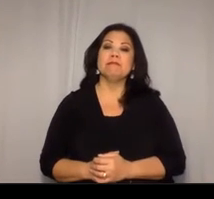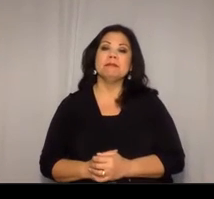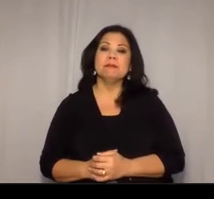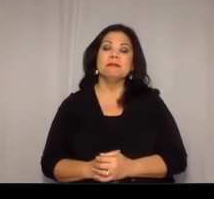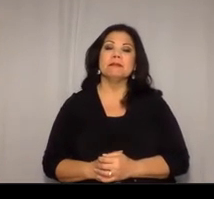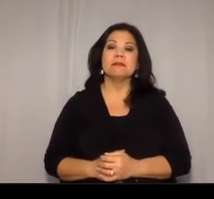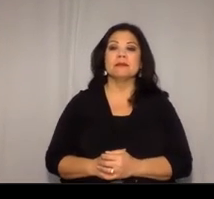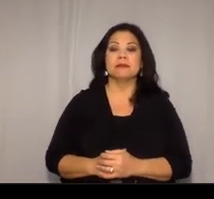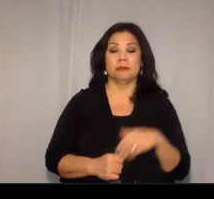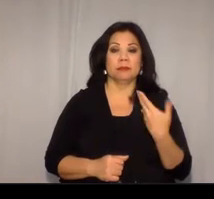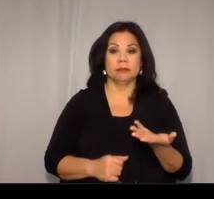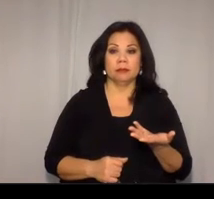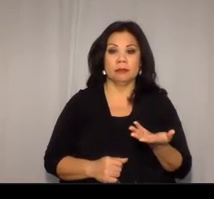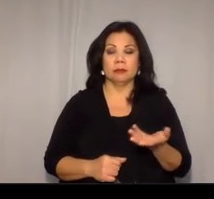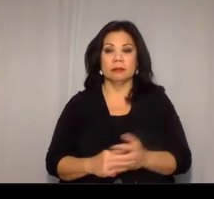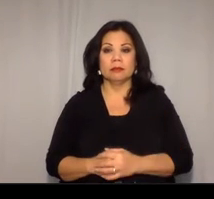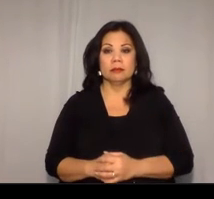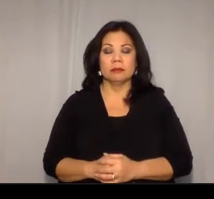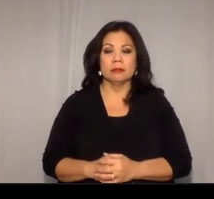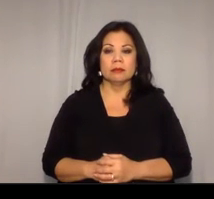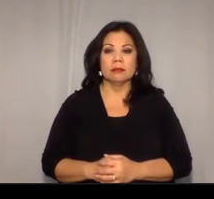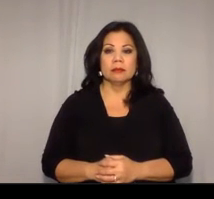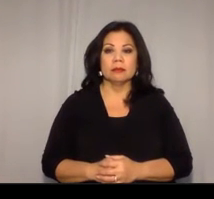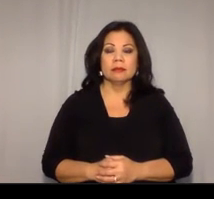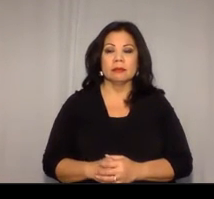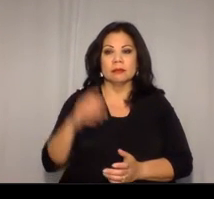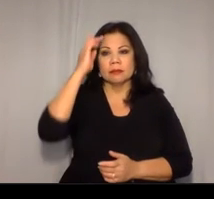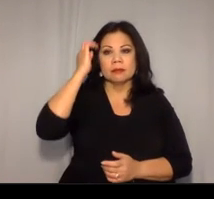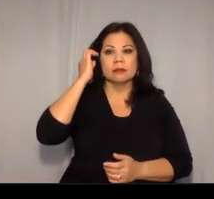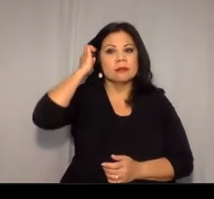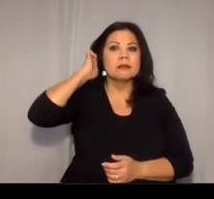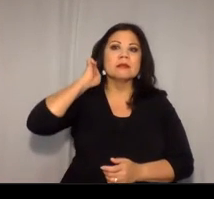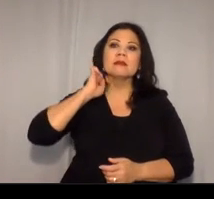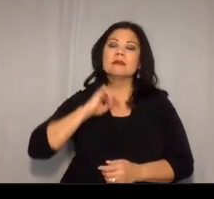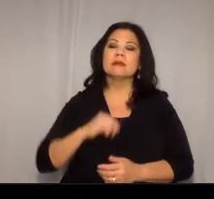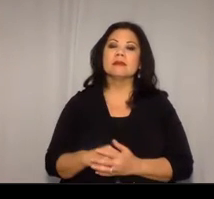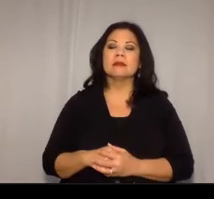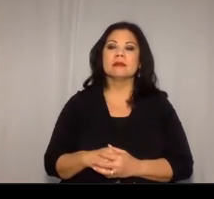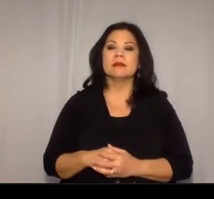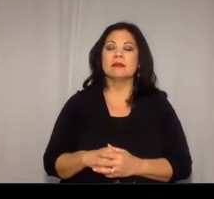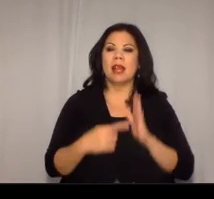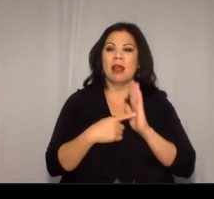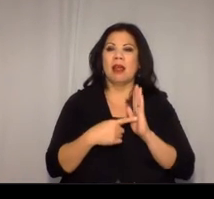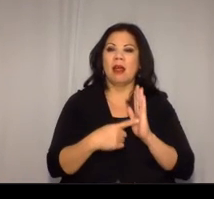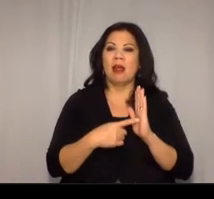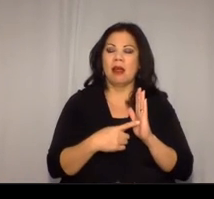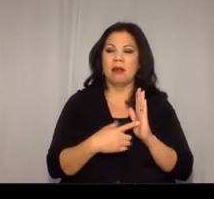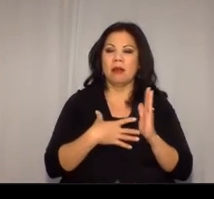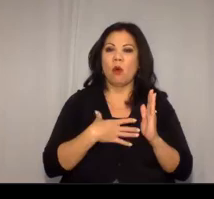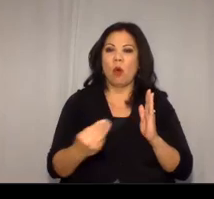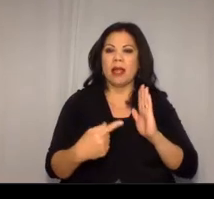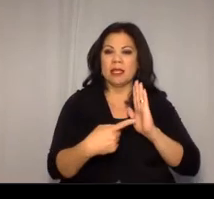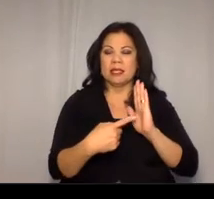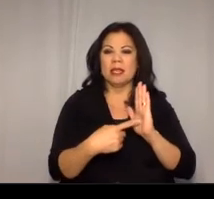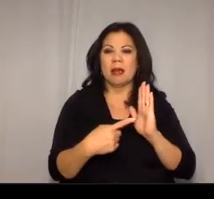so here's how the project goes. I've made a little white example on a piece of paper